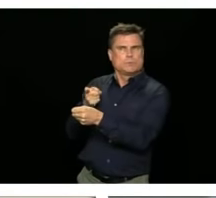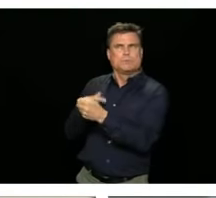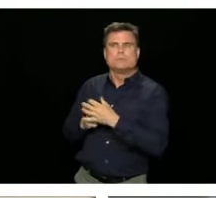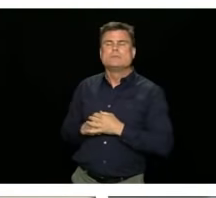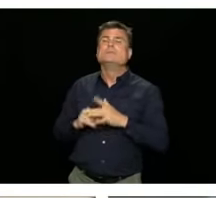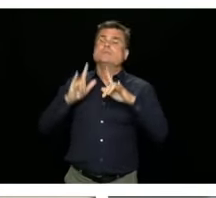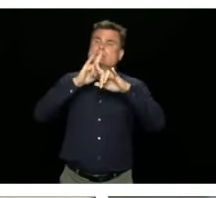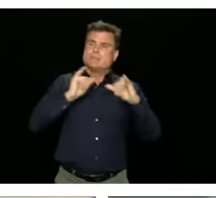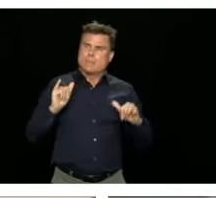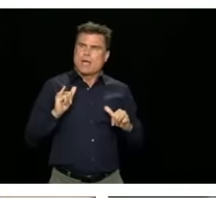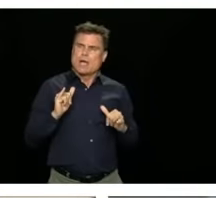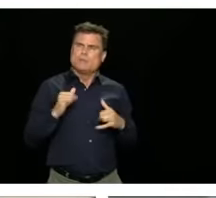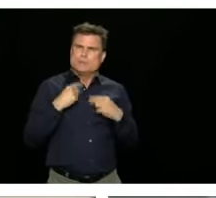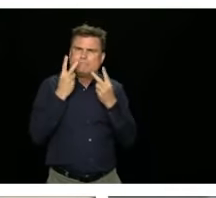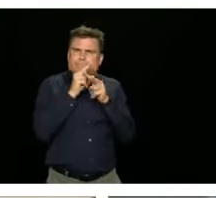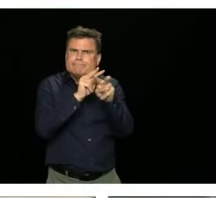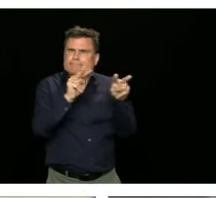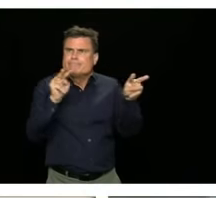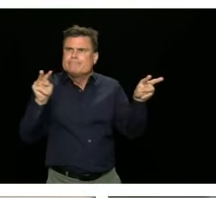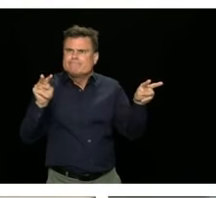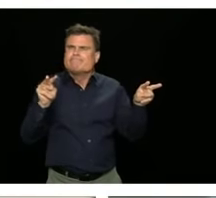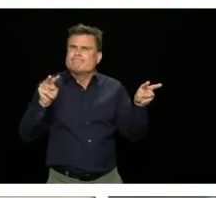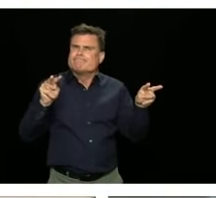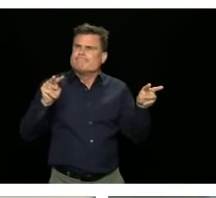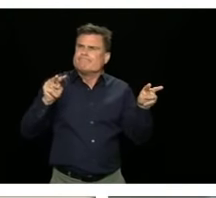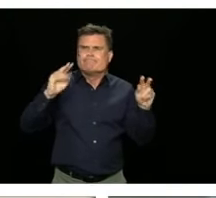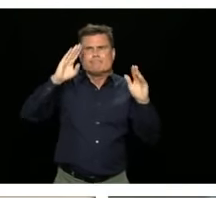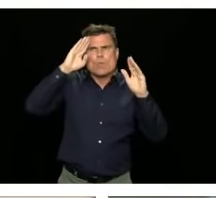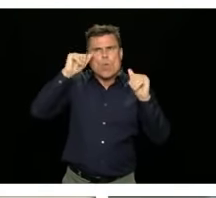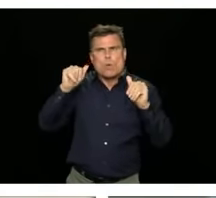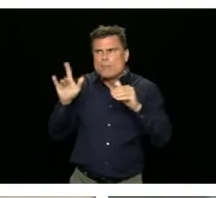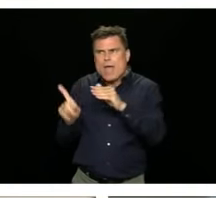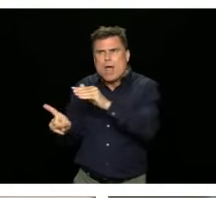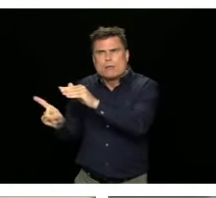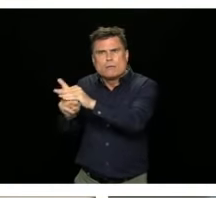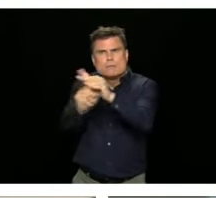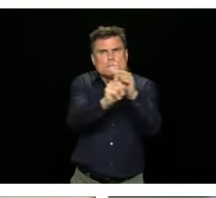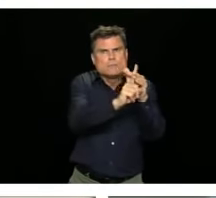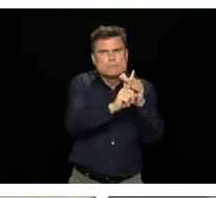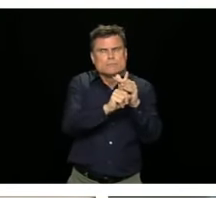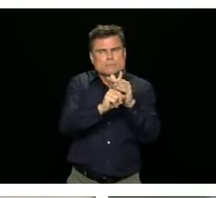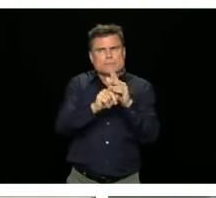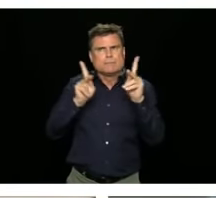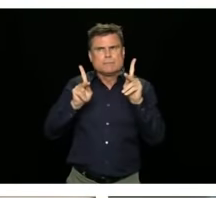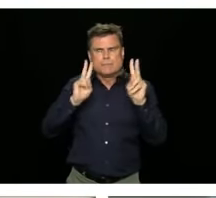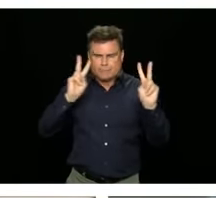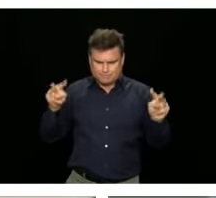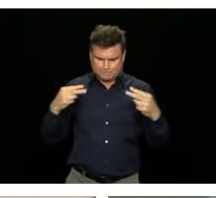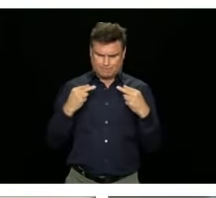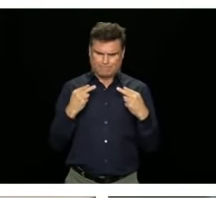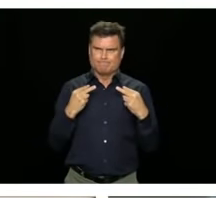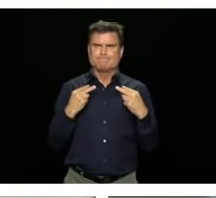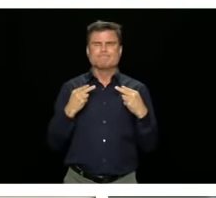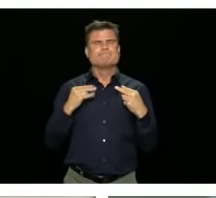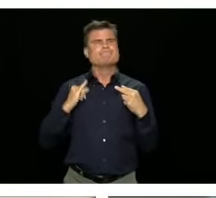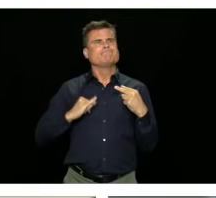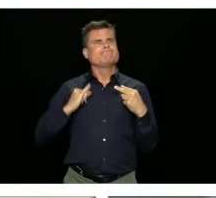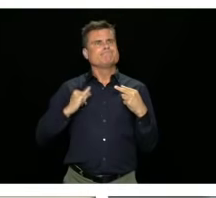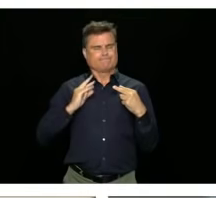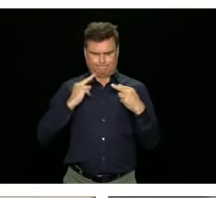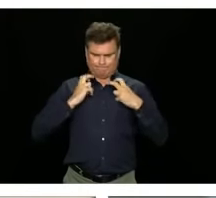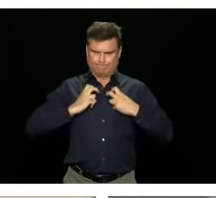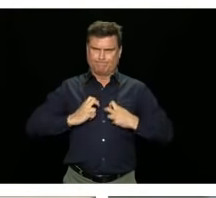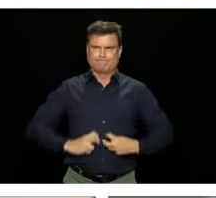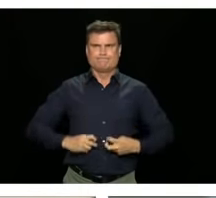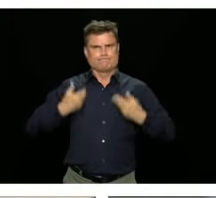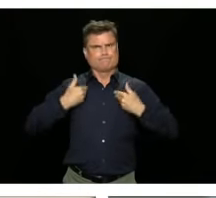dismantle racism have taken on new urgency. The harsh reality is that many in our community face racial discrimination